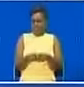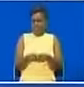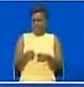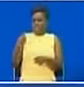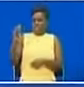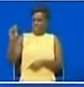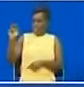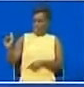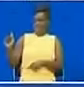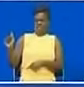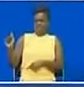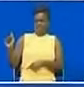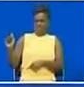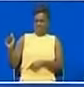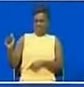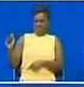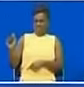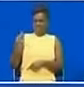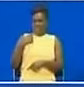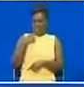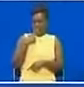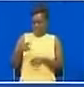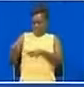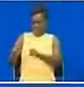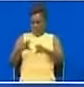TN as a party, should put a claim to specific seats.